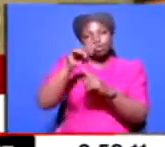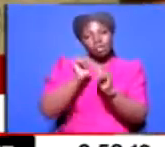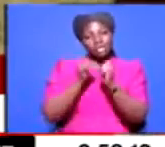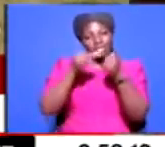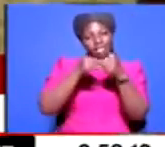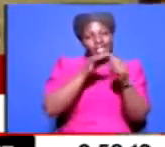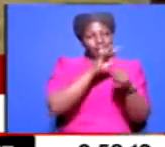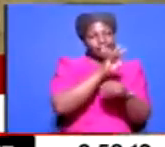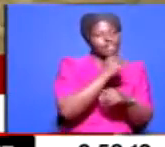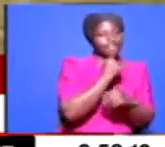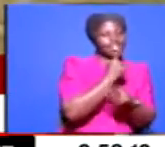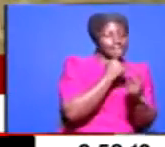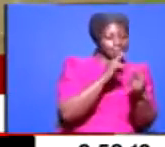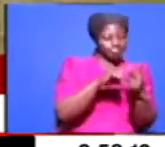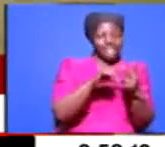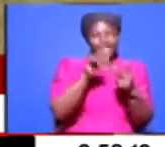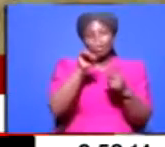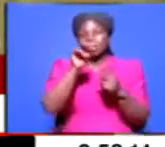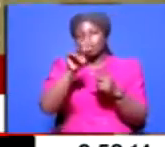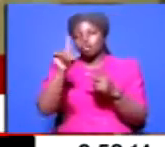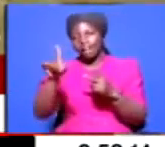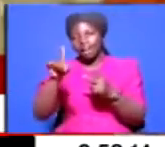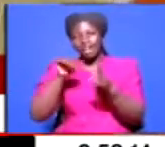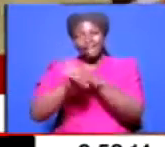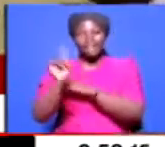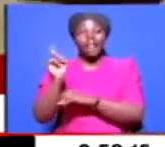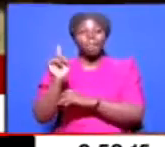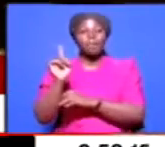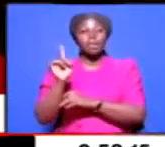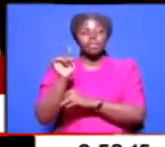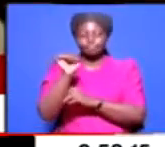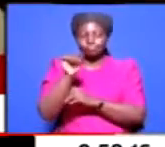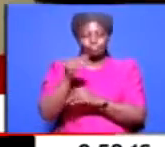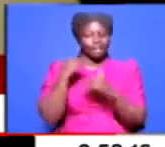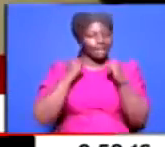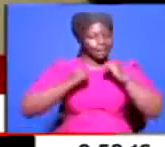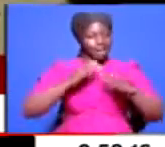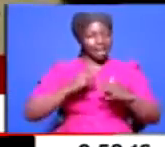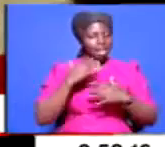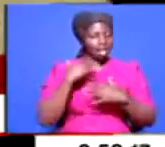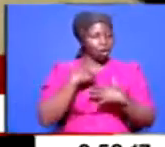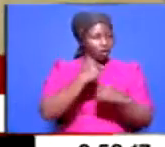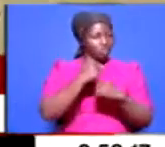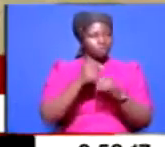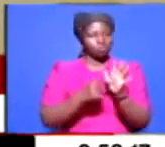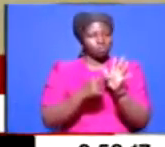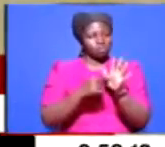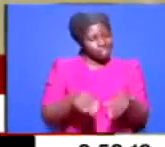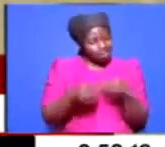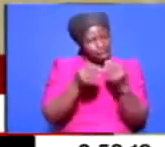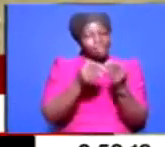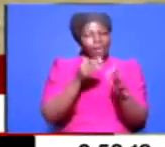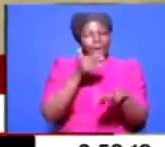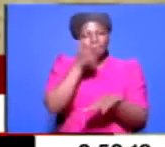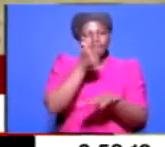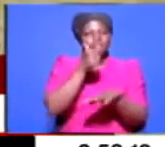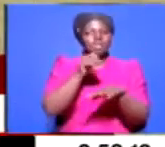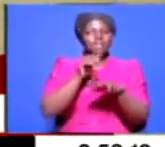and 2021 in Nairobi. The athletes are confident of posting best results in their respective regional